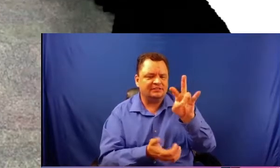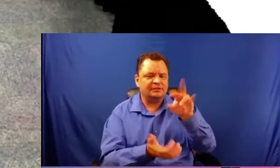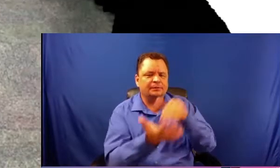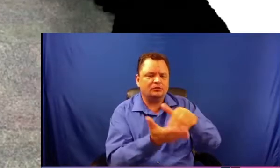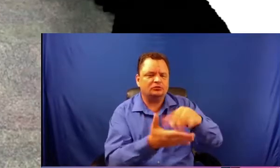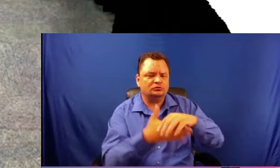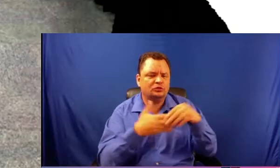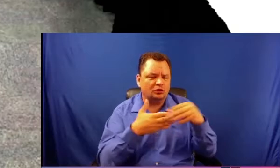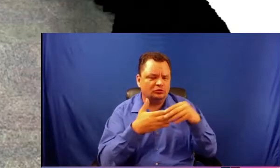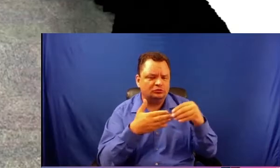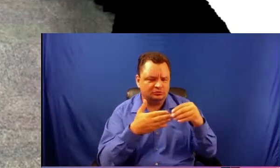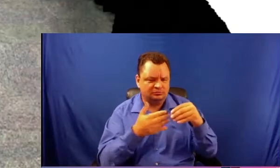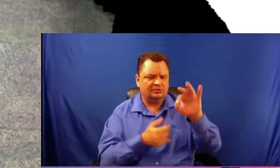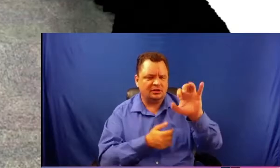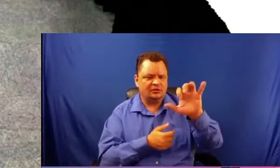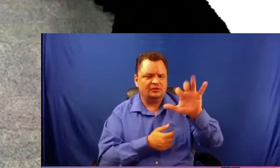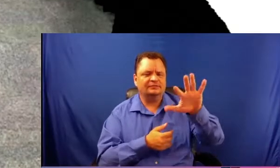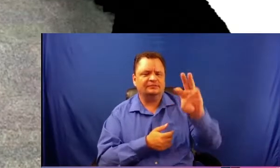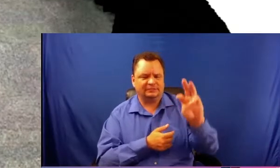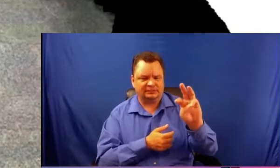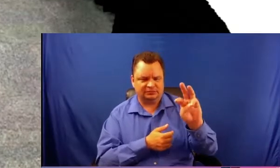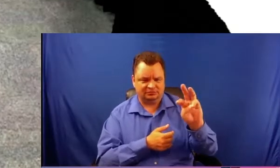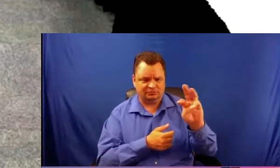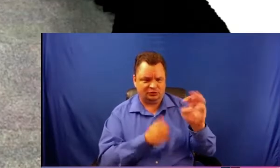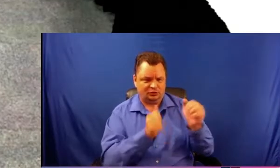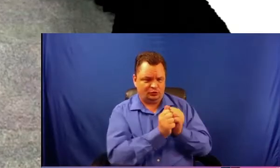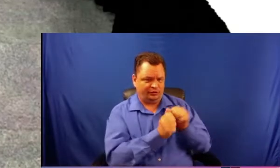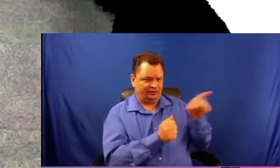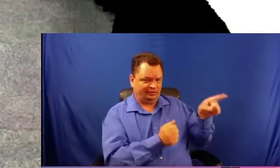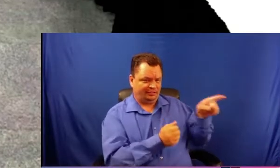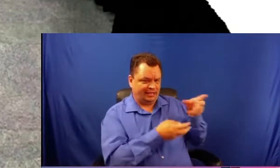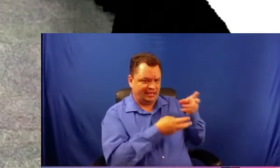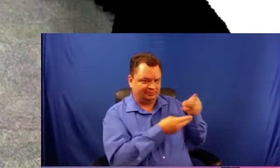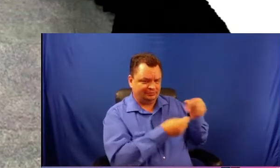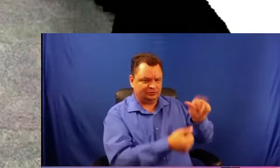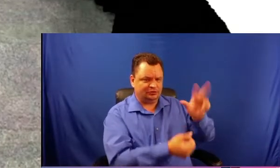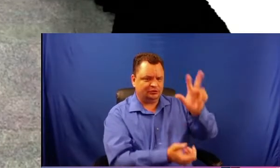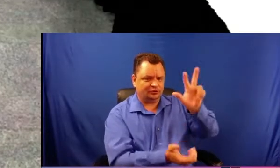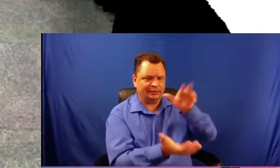$2,567,956 and appropriate expenditures in the amount of